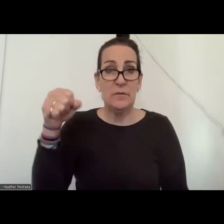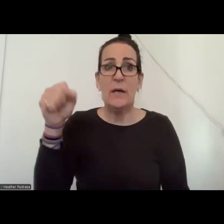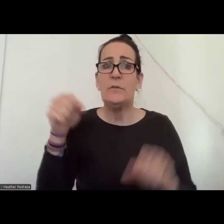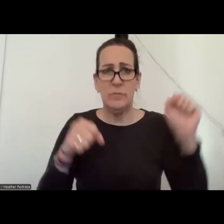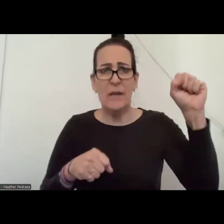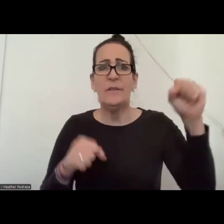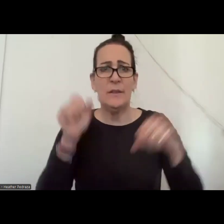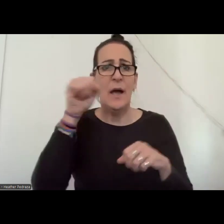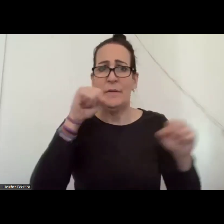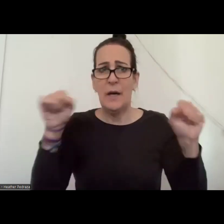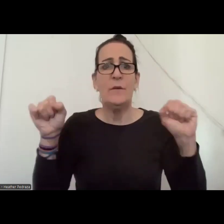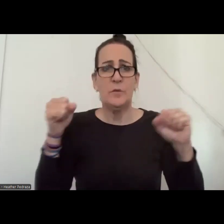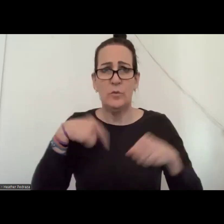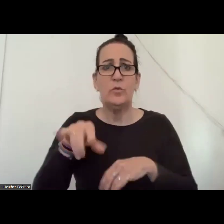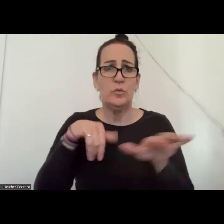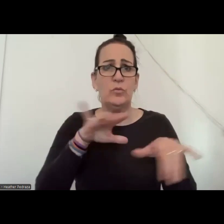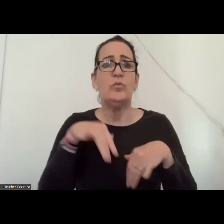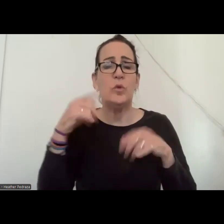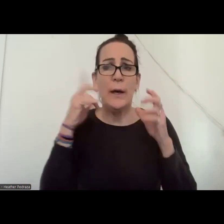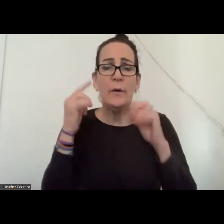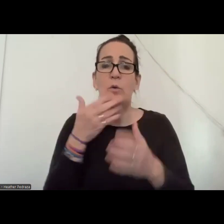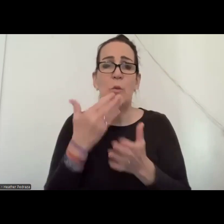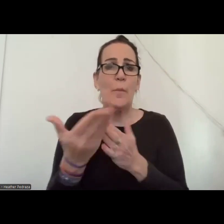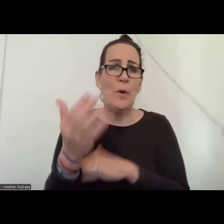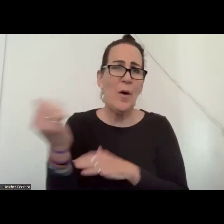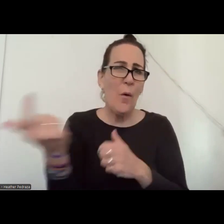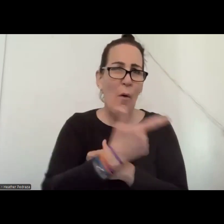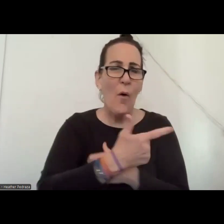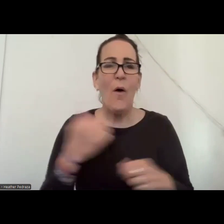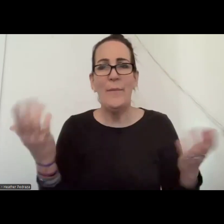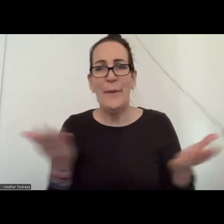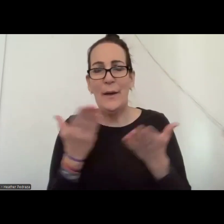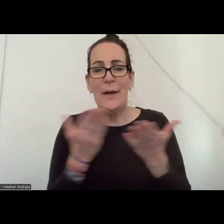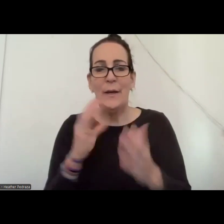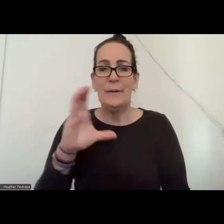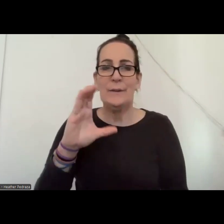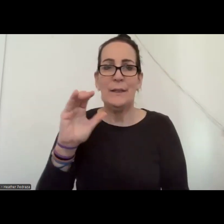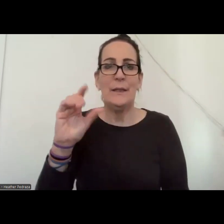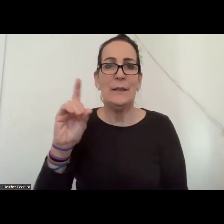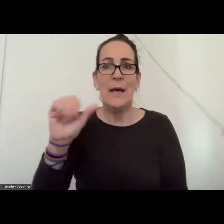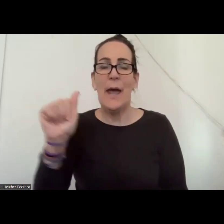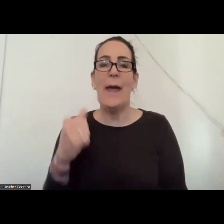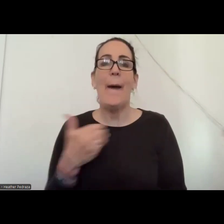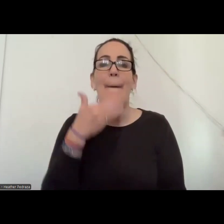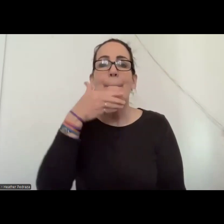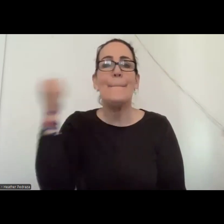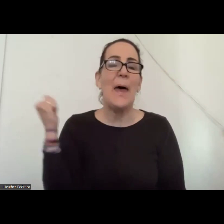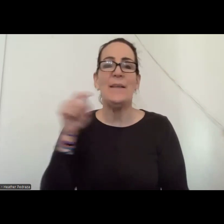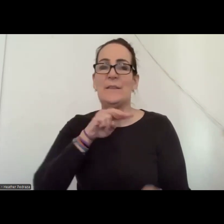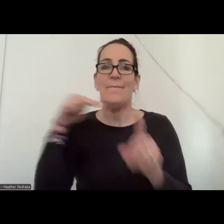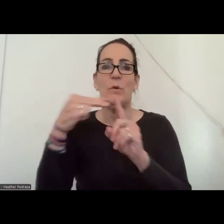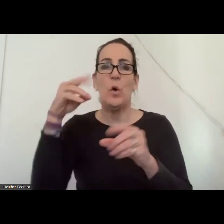Susan. Okay, good morning, everyone. I'm here in the room at CDA and I have the best view in the